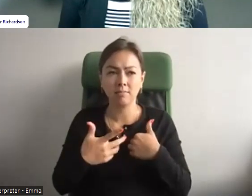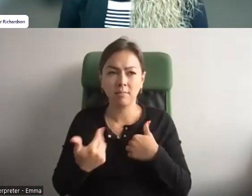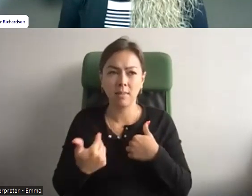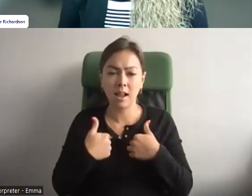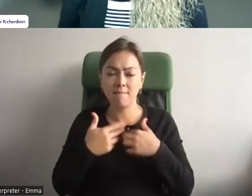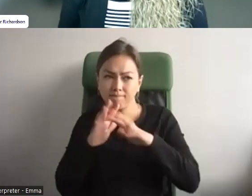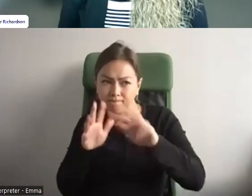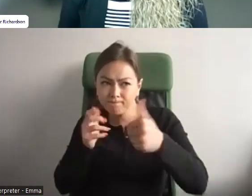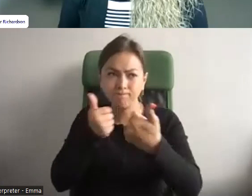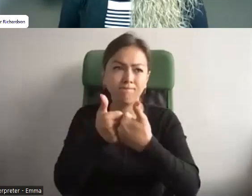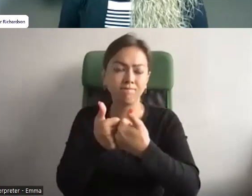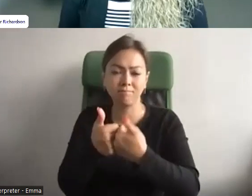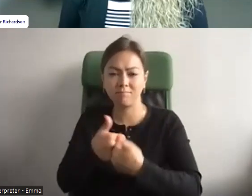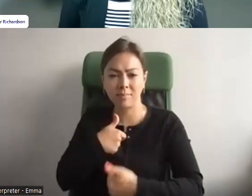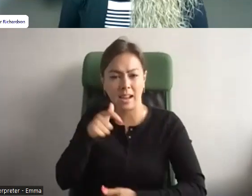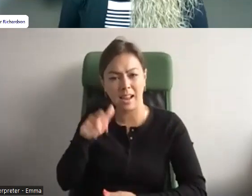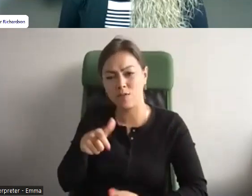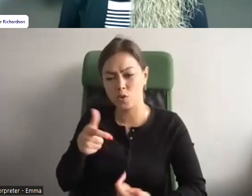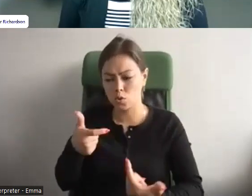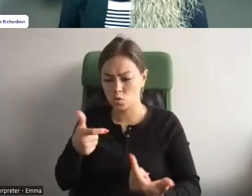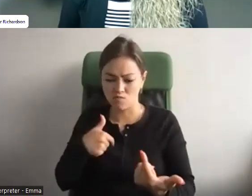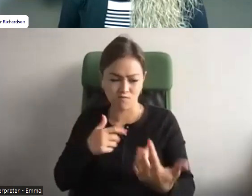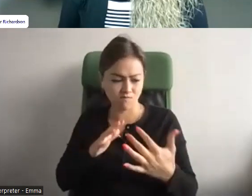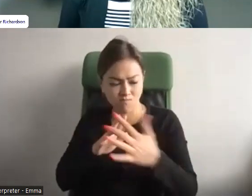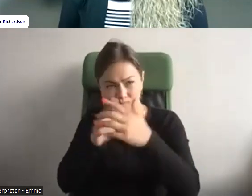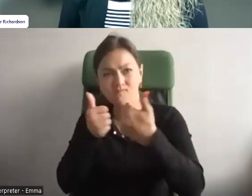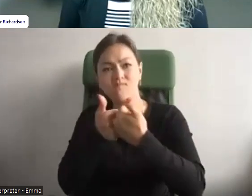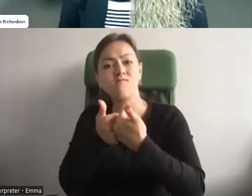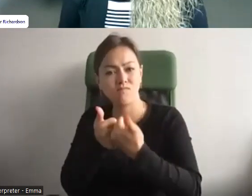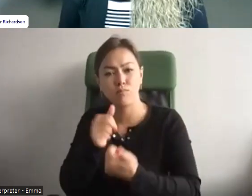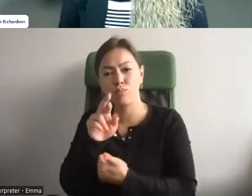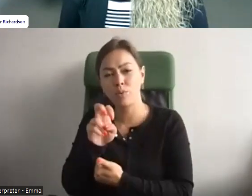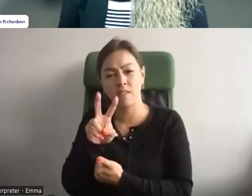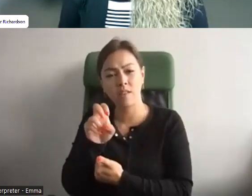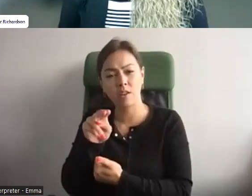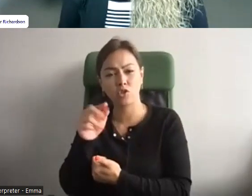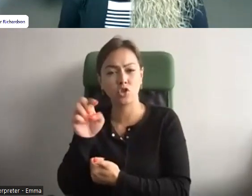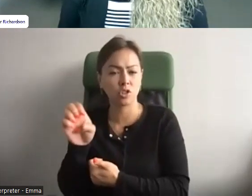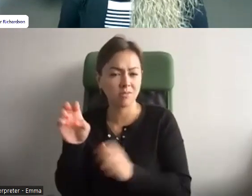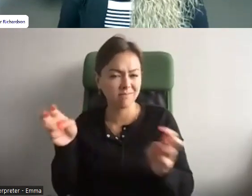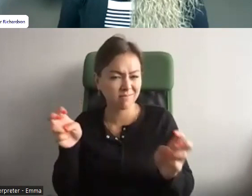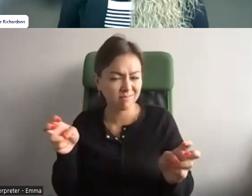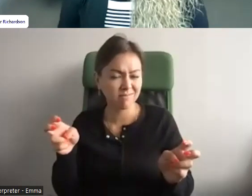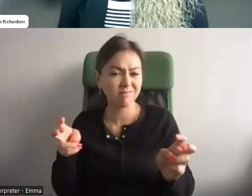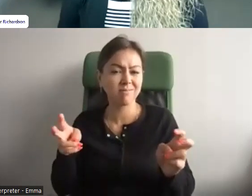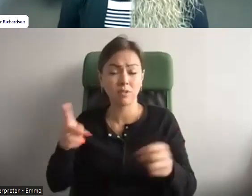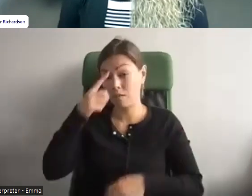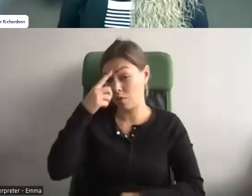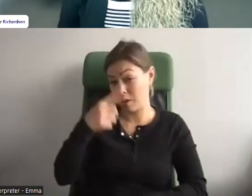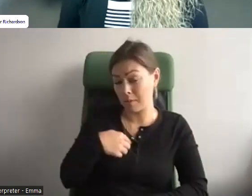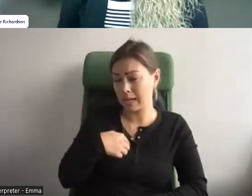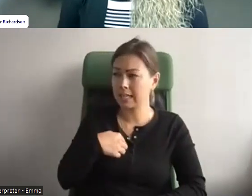position. This is really interesting because it can become an opening, you know, and in one way, for me, what I do